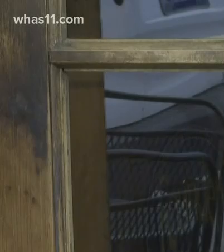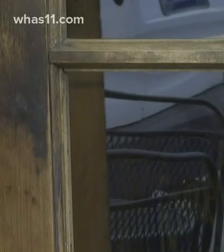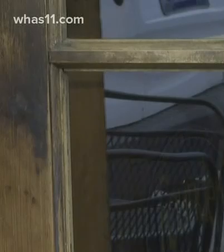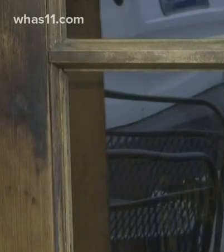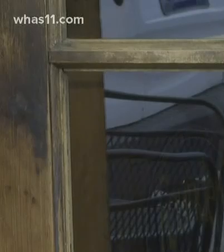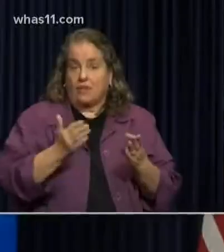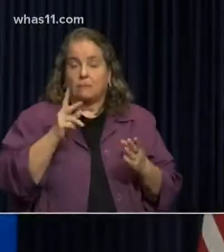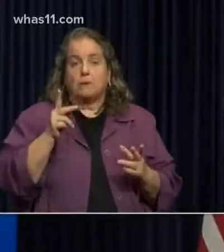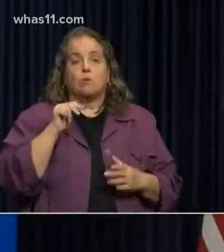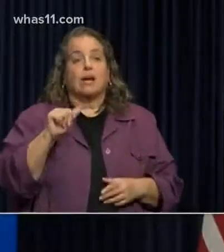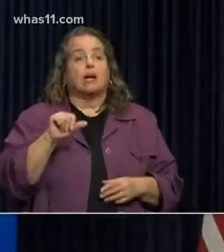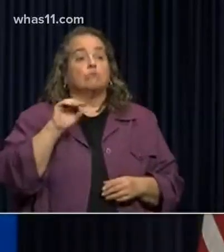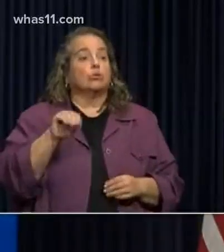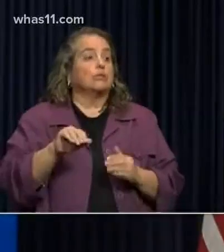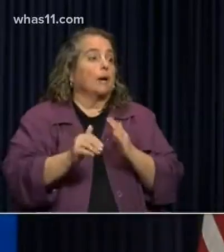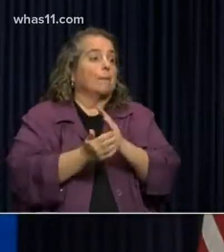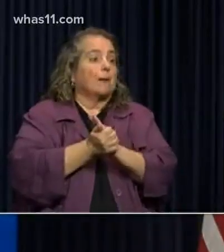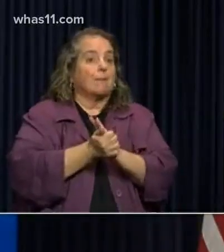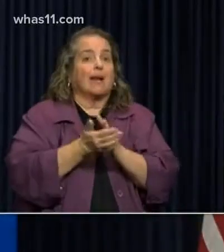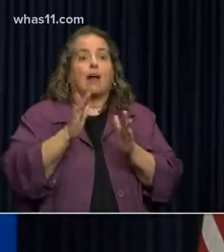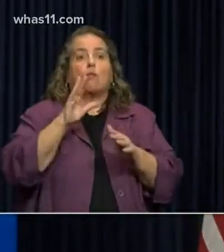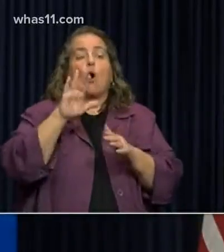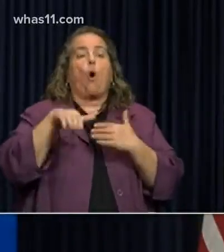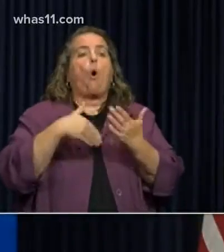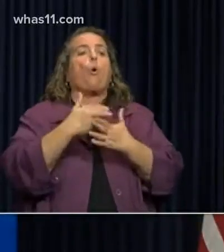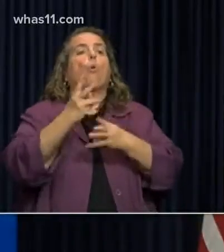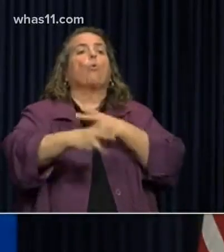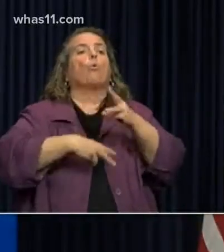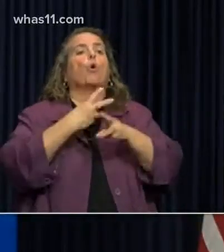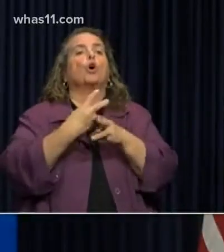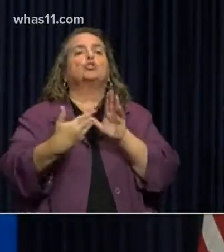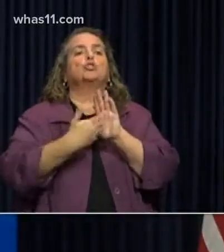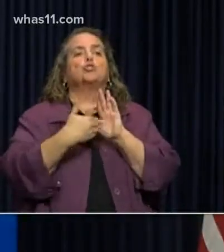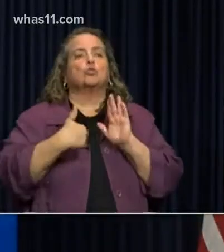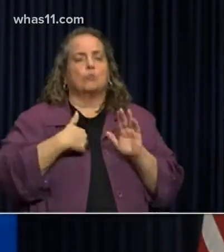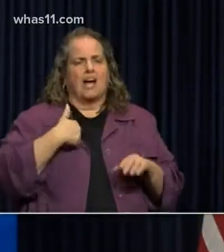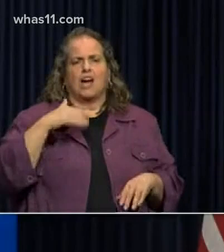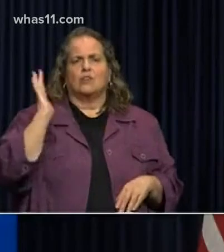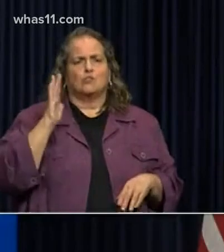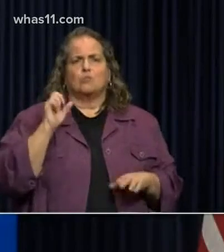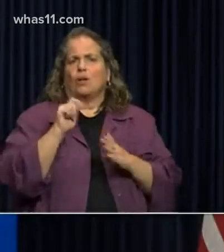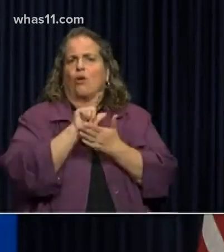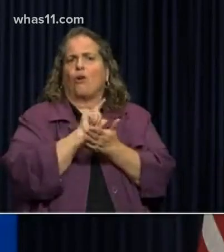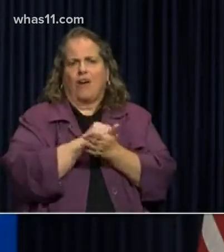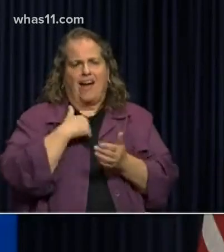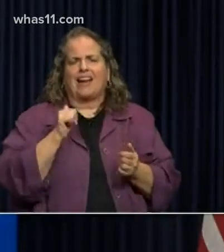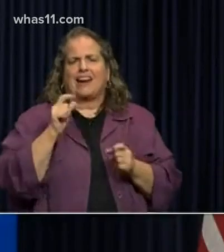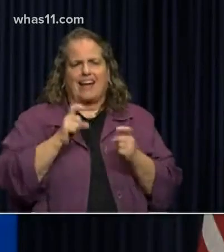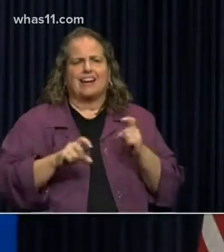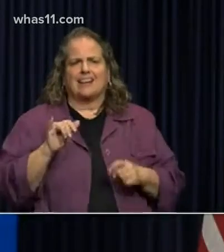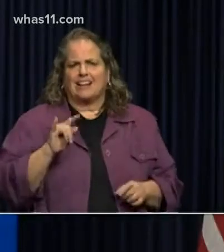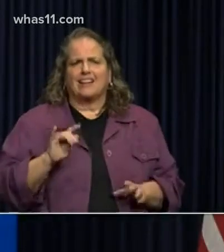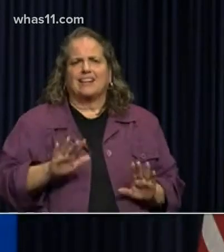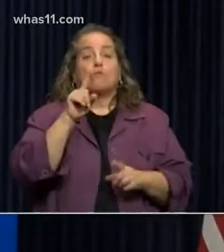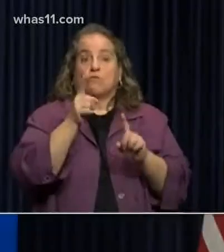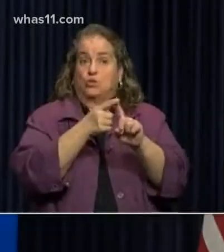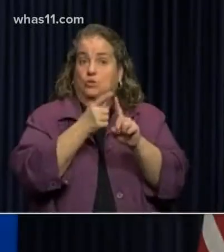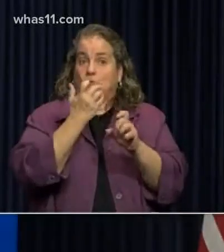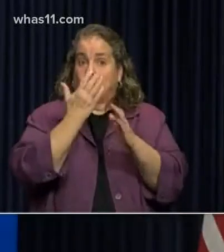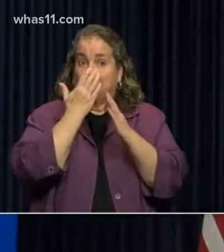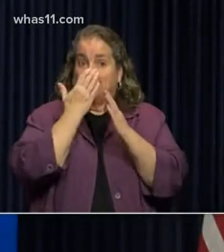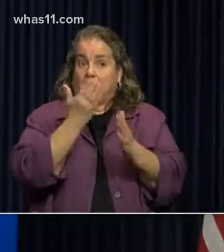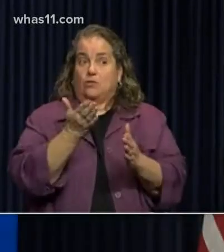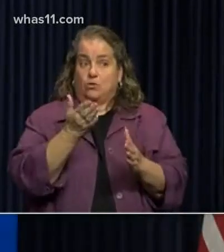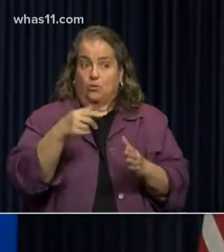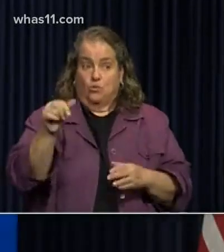businesses. People can put an amendment that let the whole world sue me. I used to be a lawyer. I can handle that. But I'm going to continue to do the right thing. Kentucky's